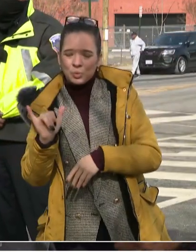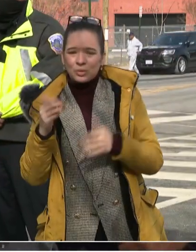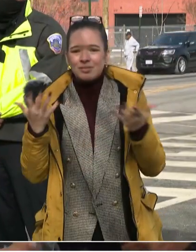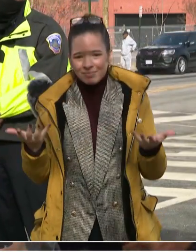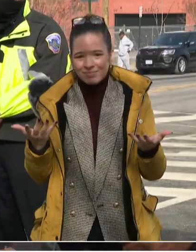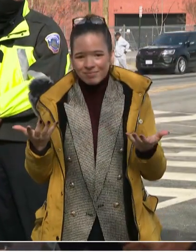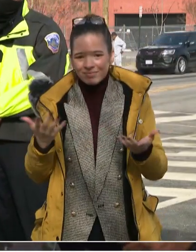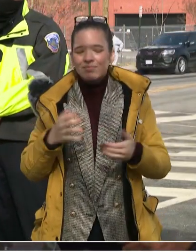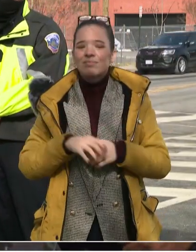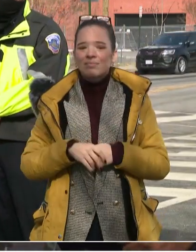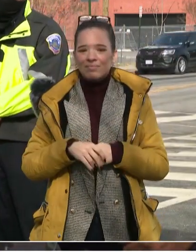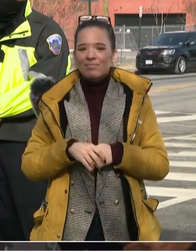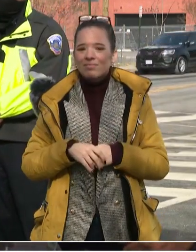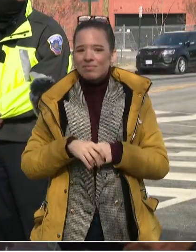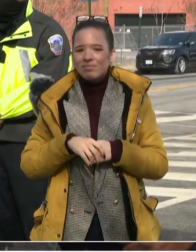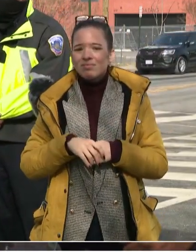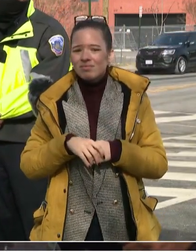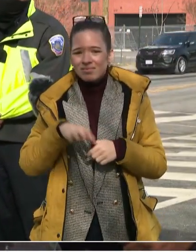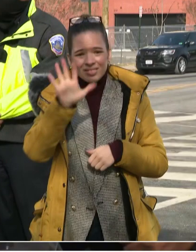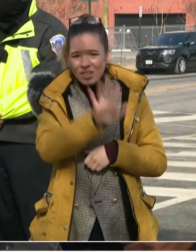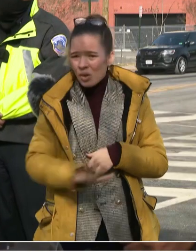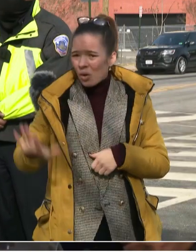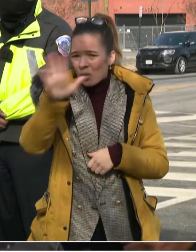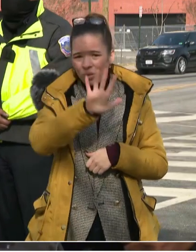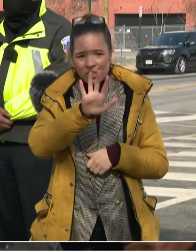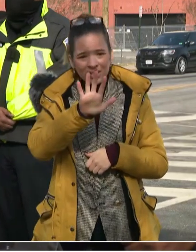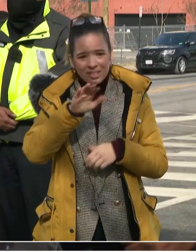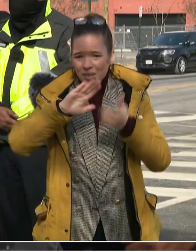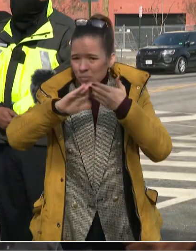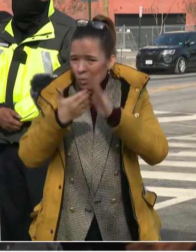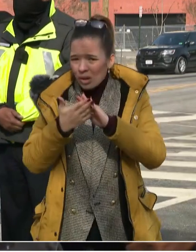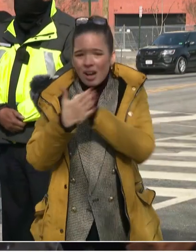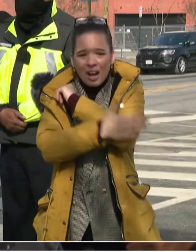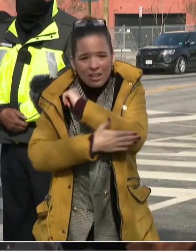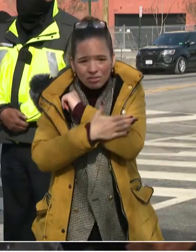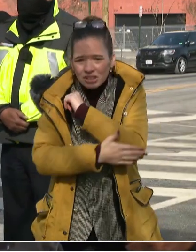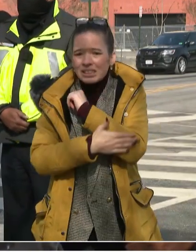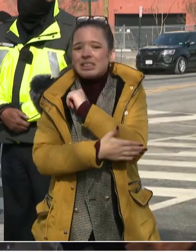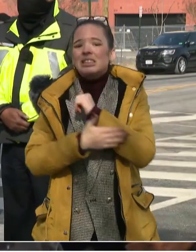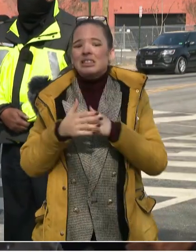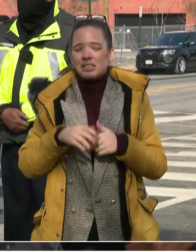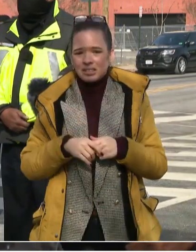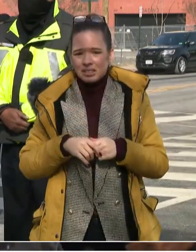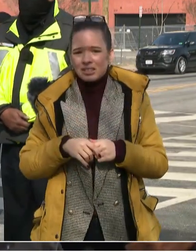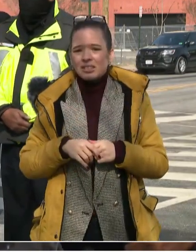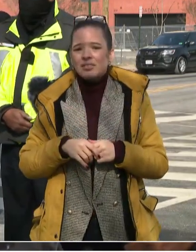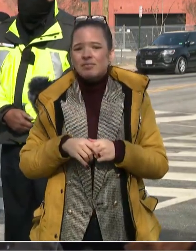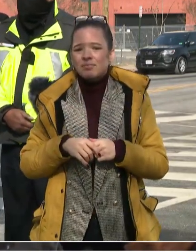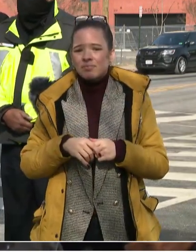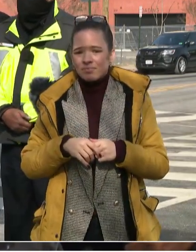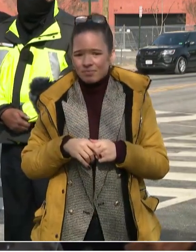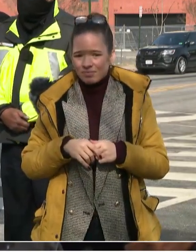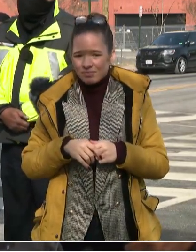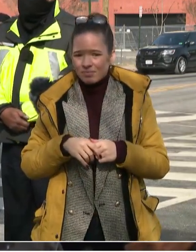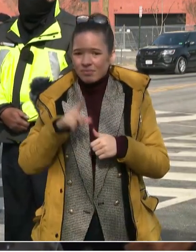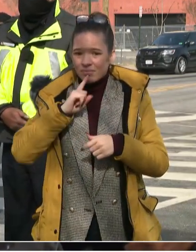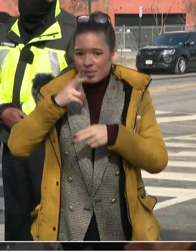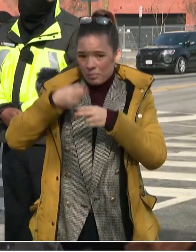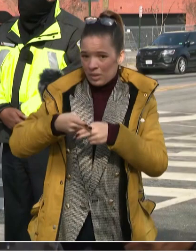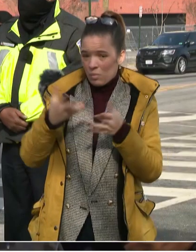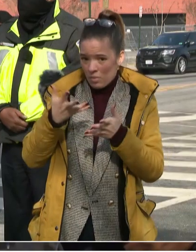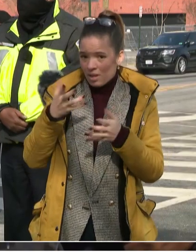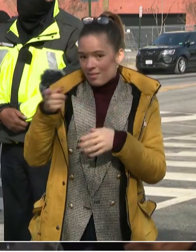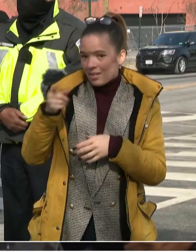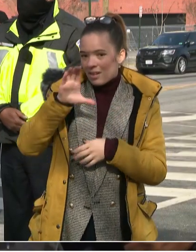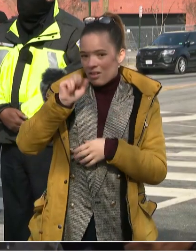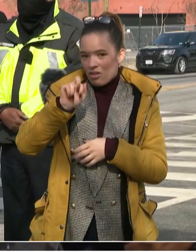along with other communities all across the country. As the mayor mentioned, carjackings, along with other violent crimes, are up